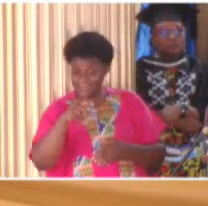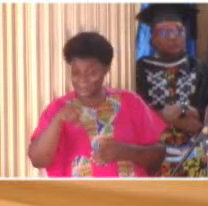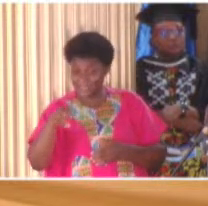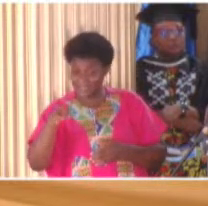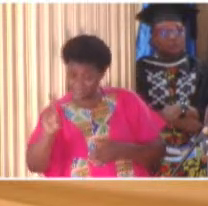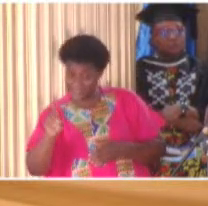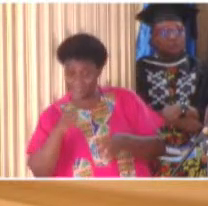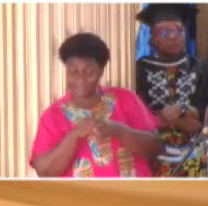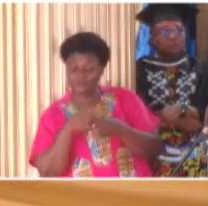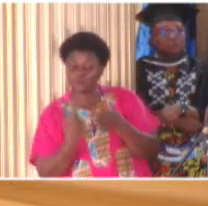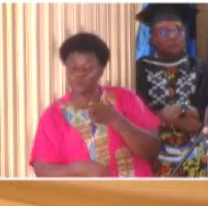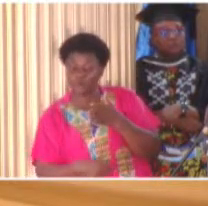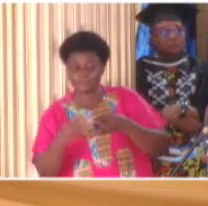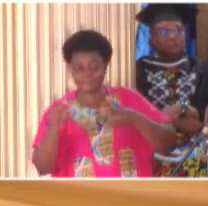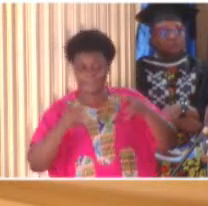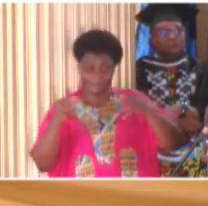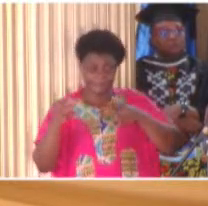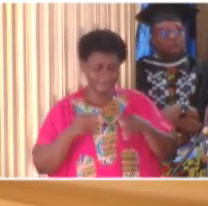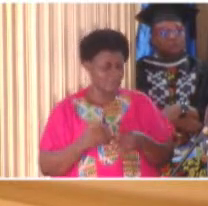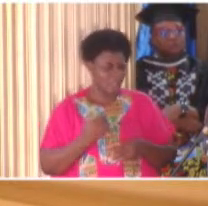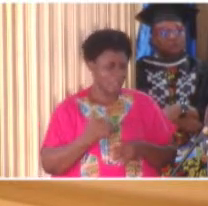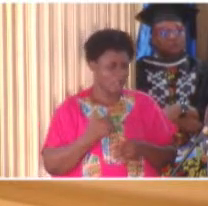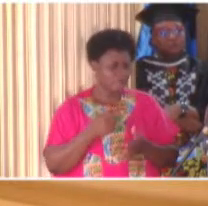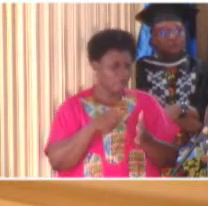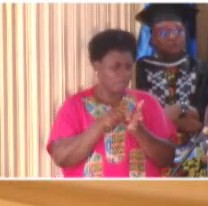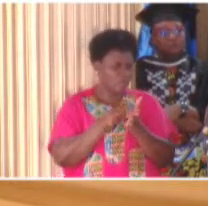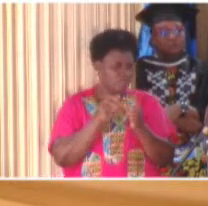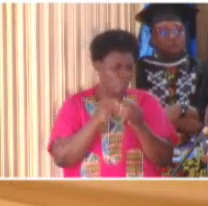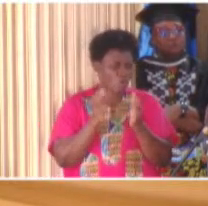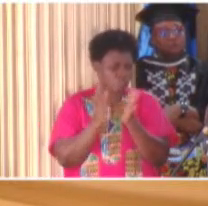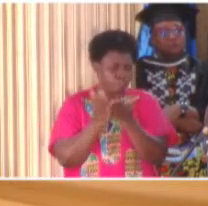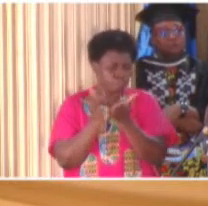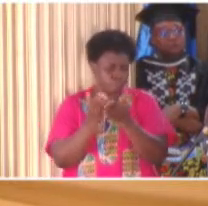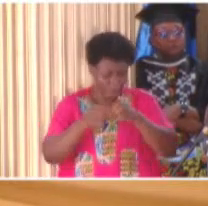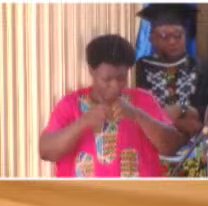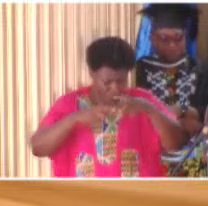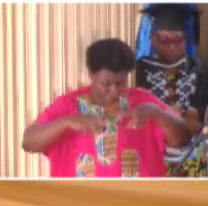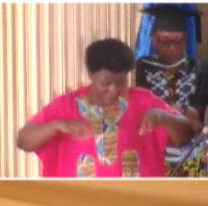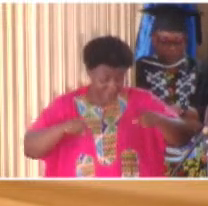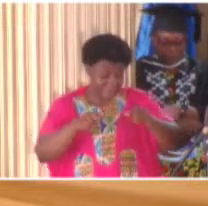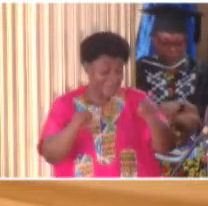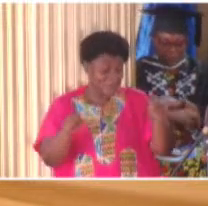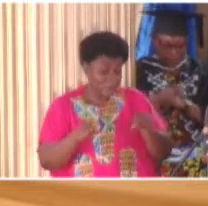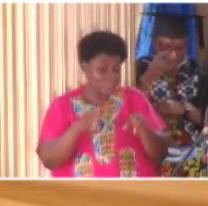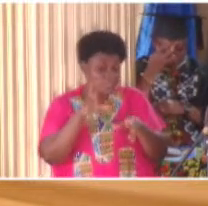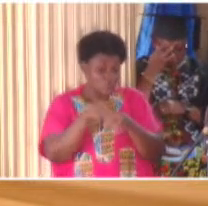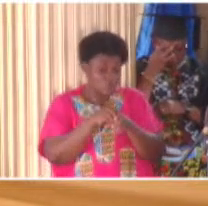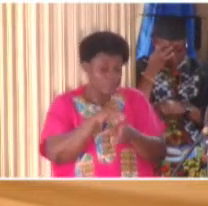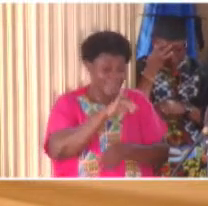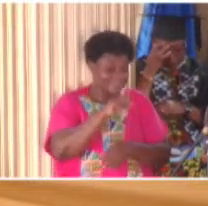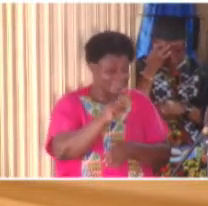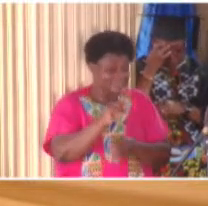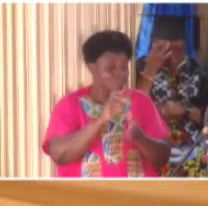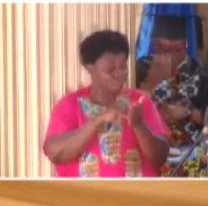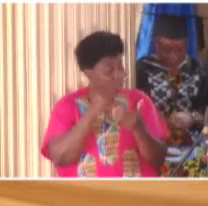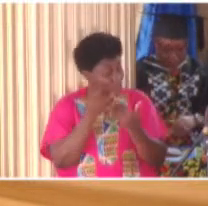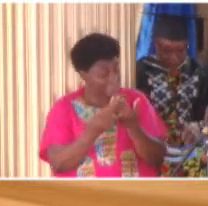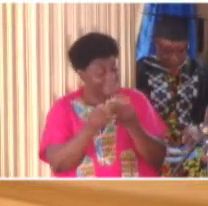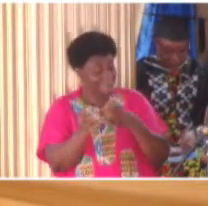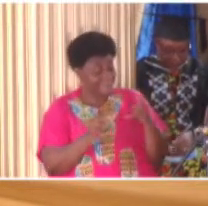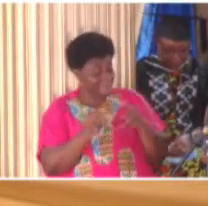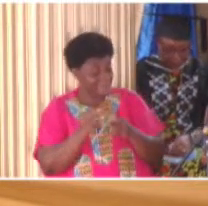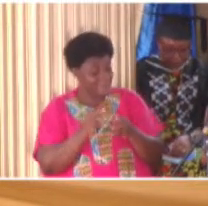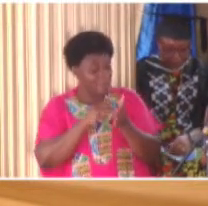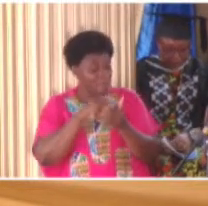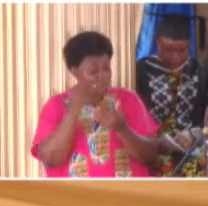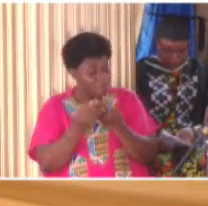in management. She has published extensively in her research areas, which include IT project management,